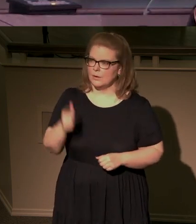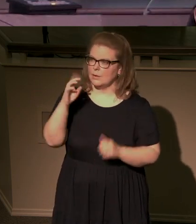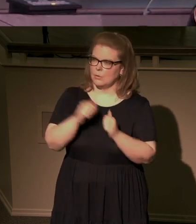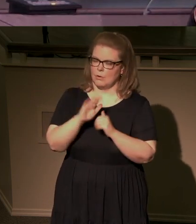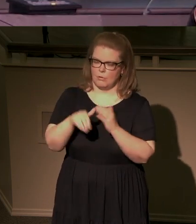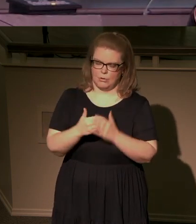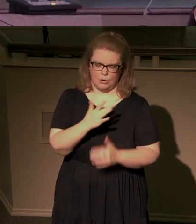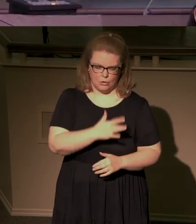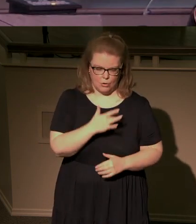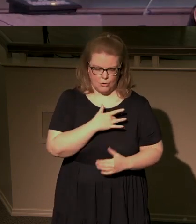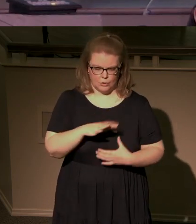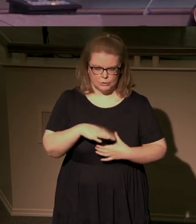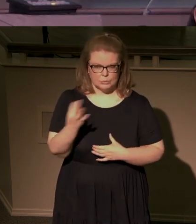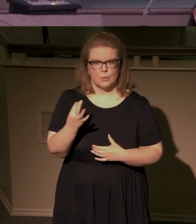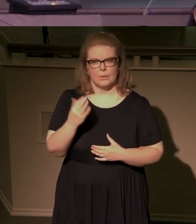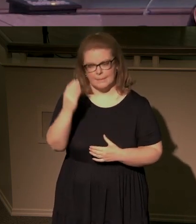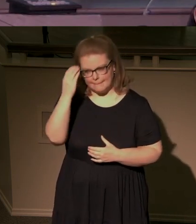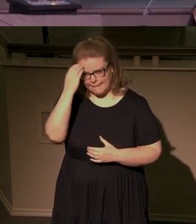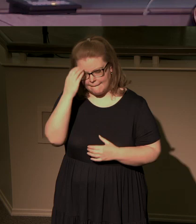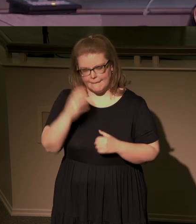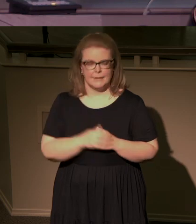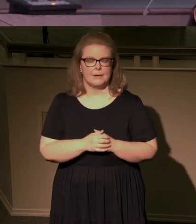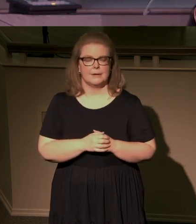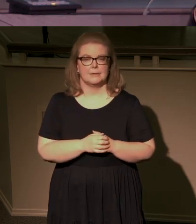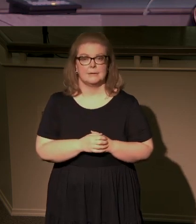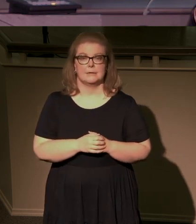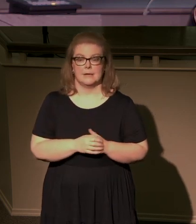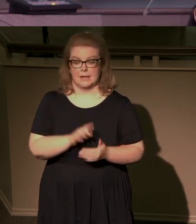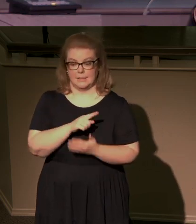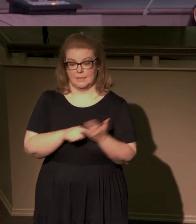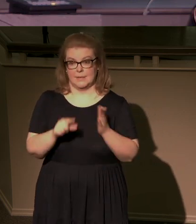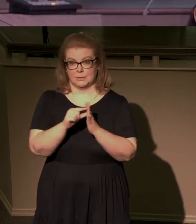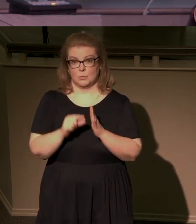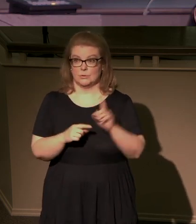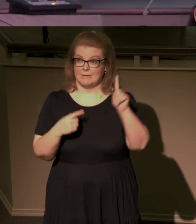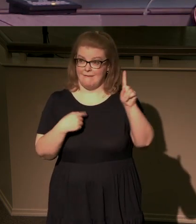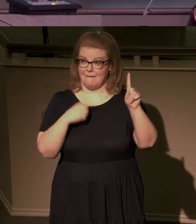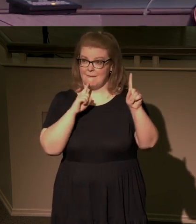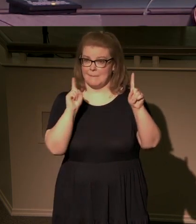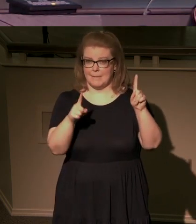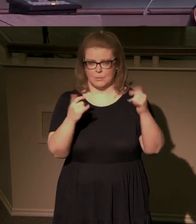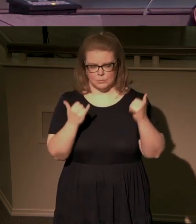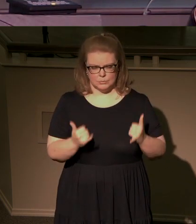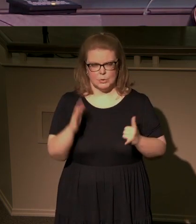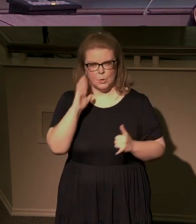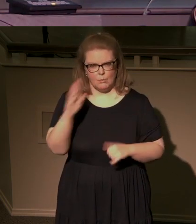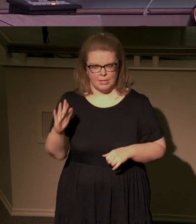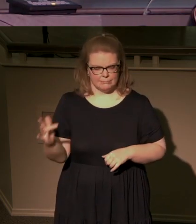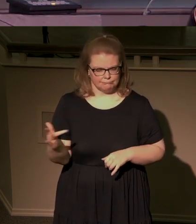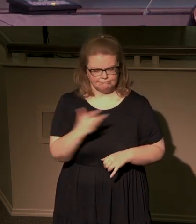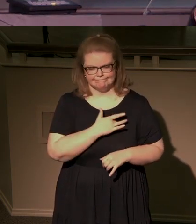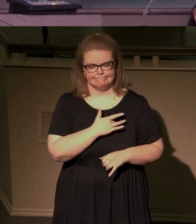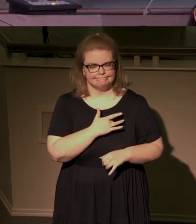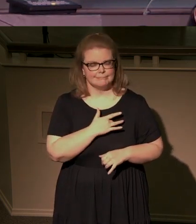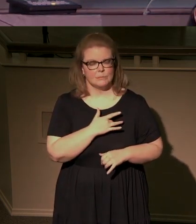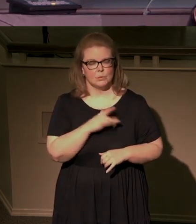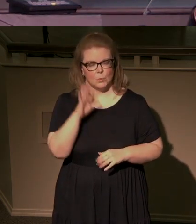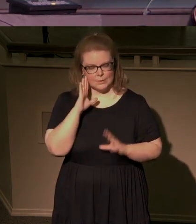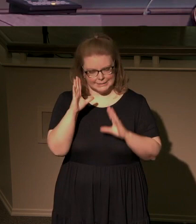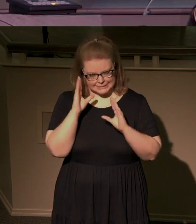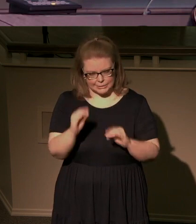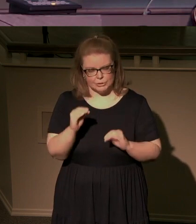heart and with all your soul and with all your might. And these words that I command you today shall be on your heart. You shall teach